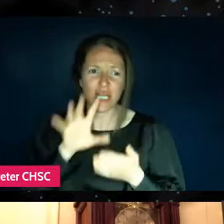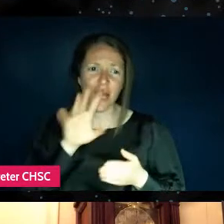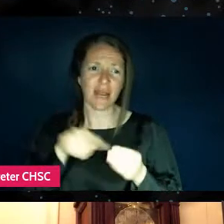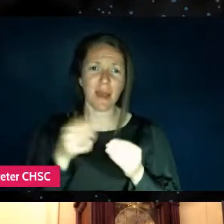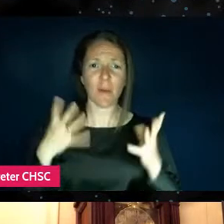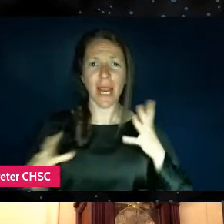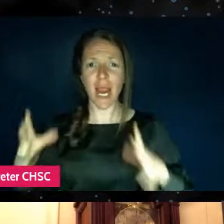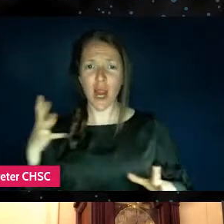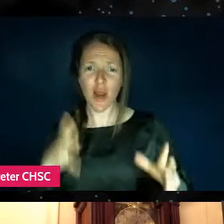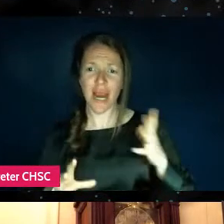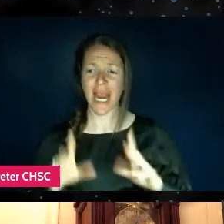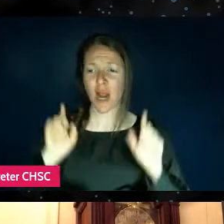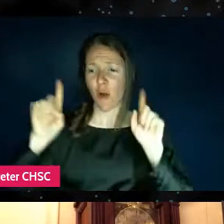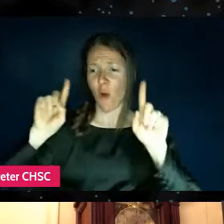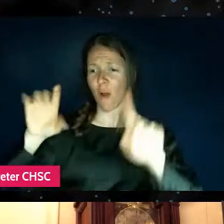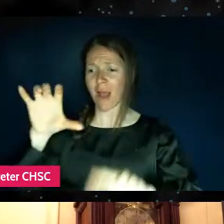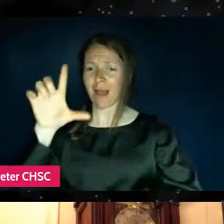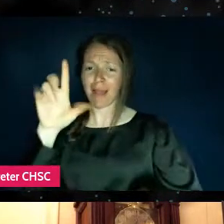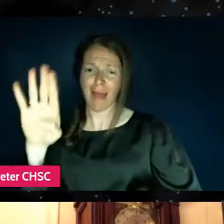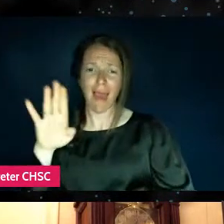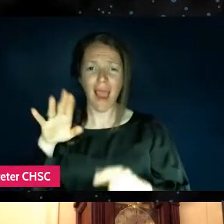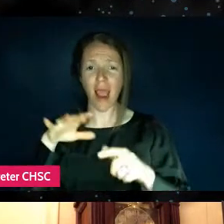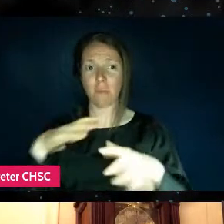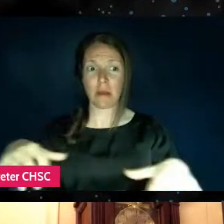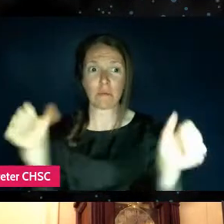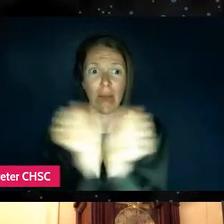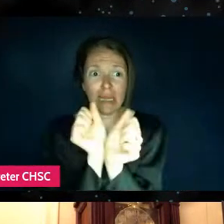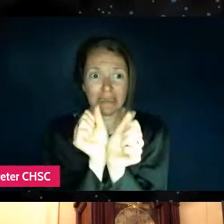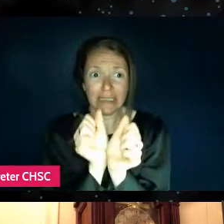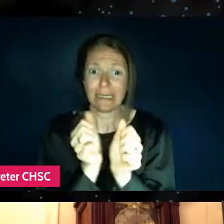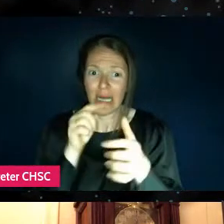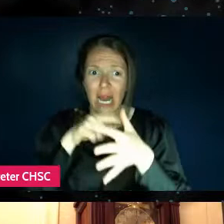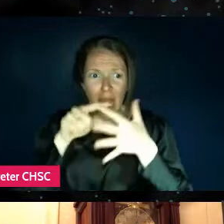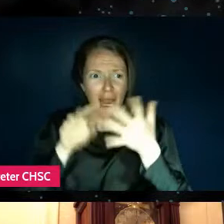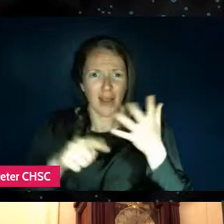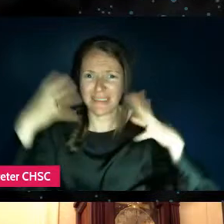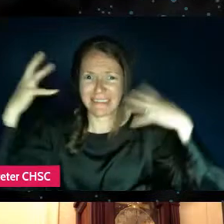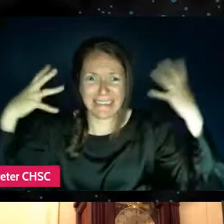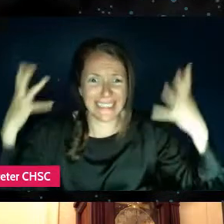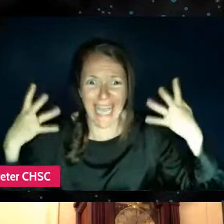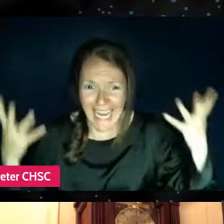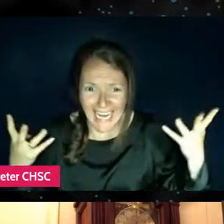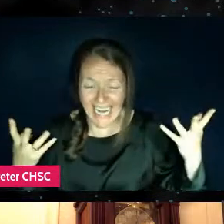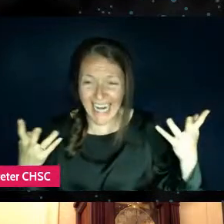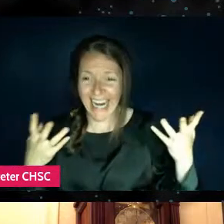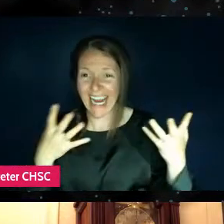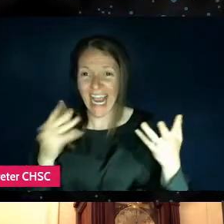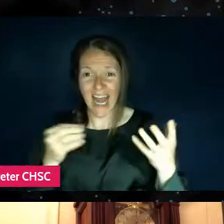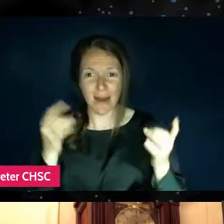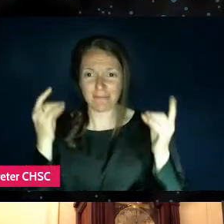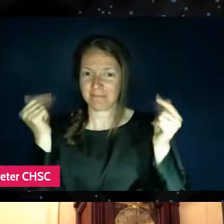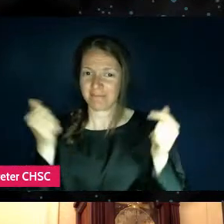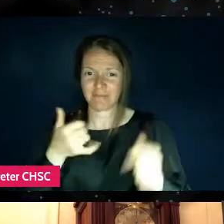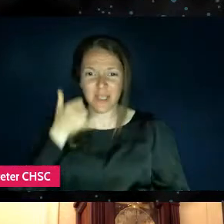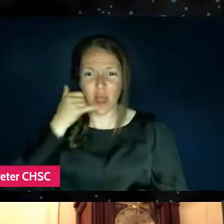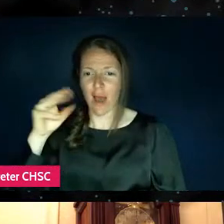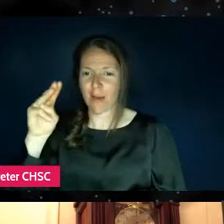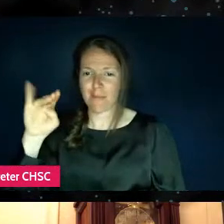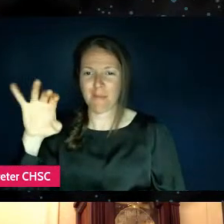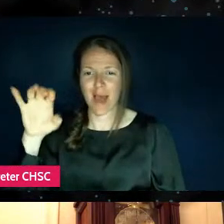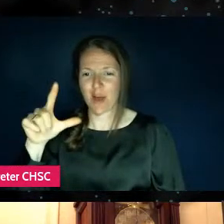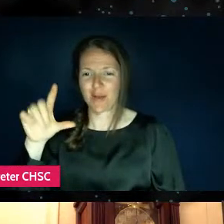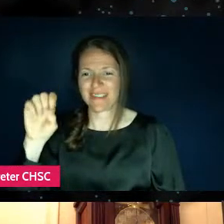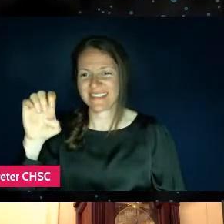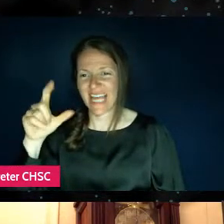they're going, what the clubs are they're going to, getting arrested. It was absolutely insane. And I And I immediately called Michael Seligman, who's one of my